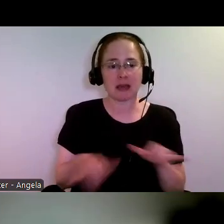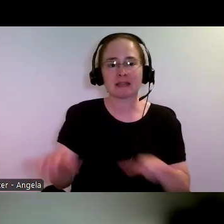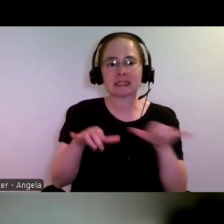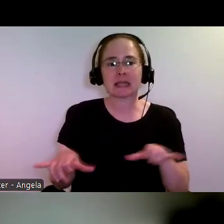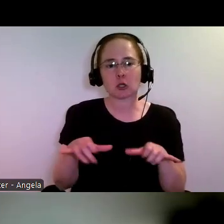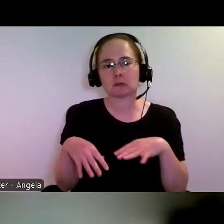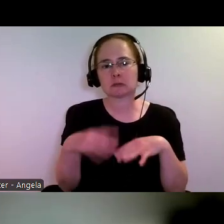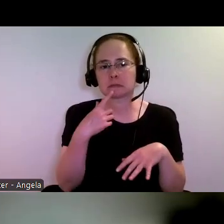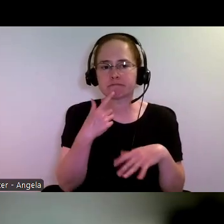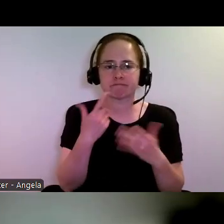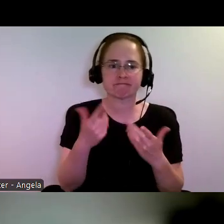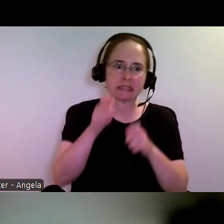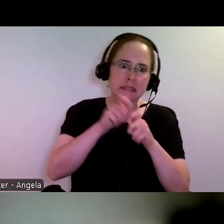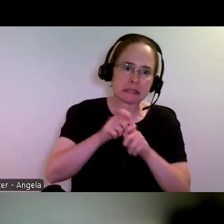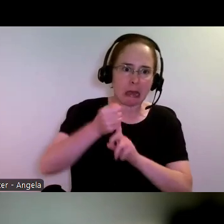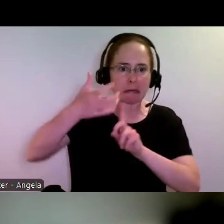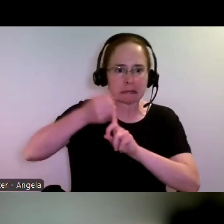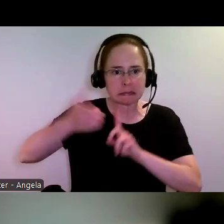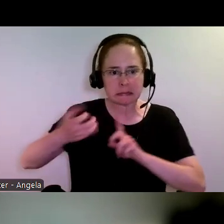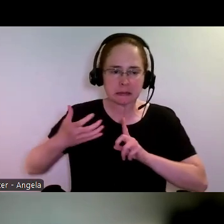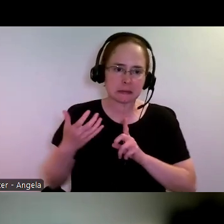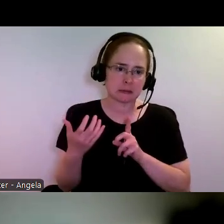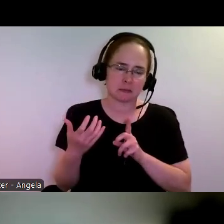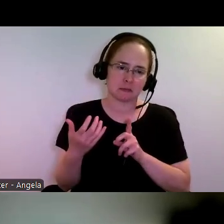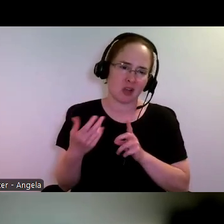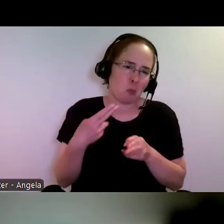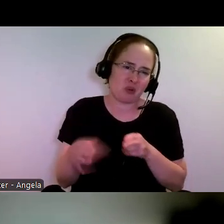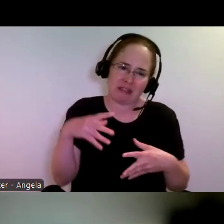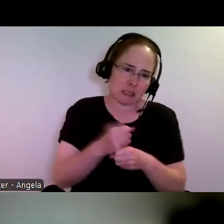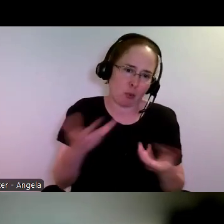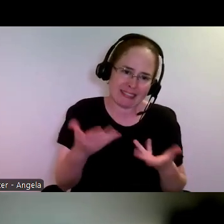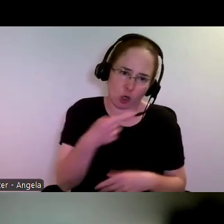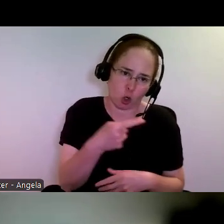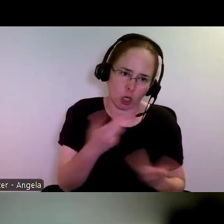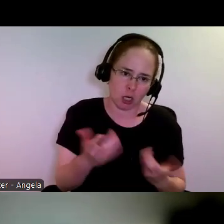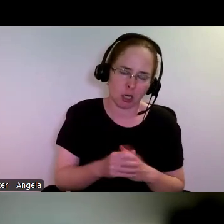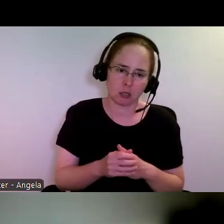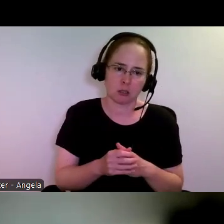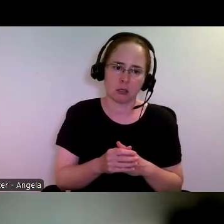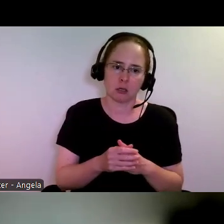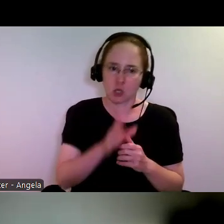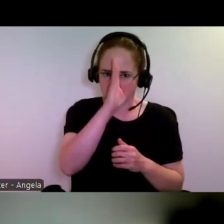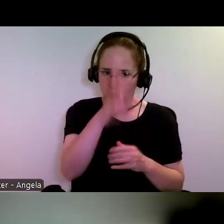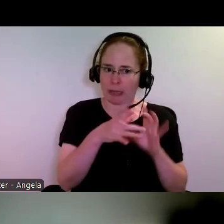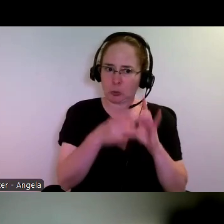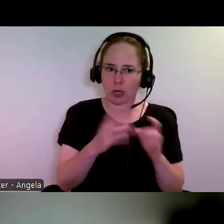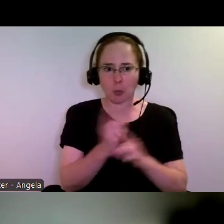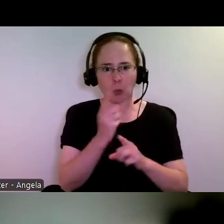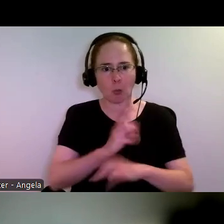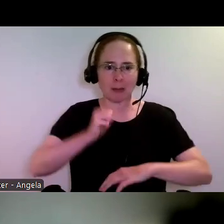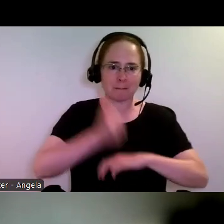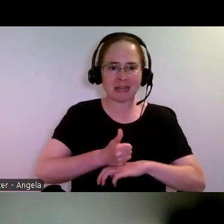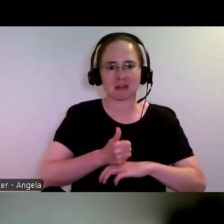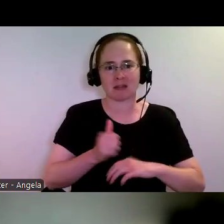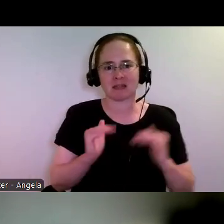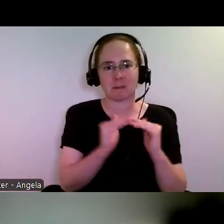goes into a lot of details that we very briefly summarize here, that relates directly to and is appropriately based on the peer